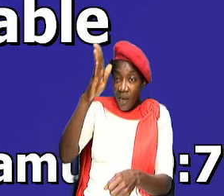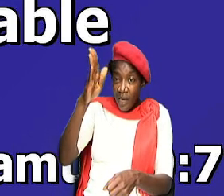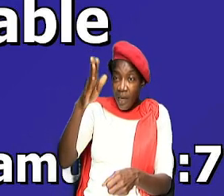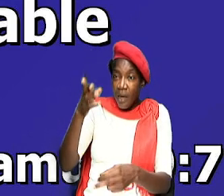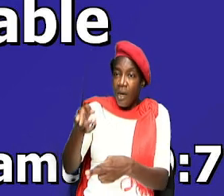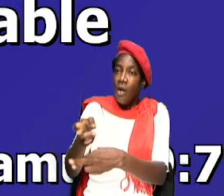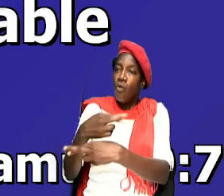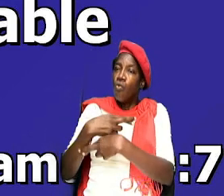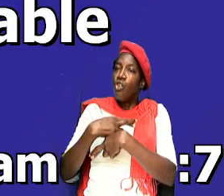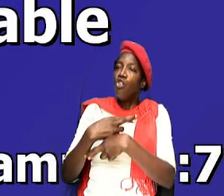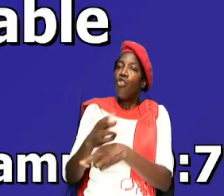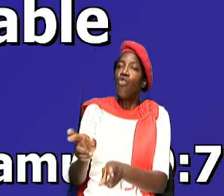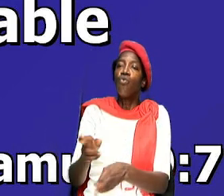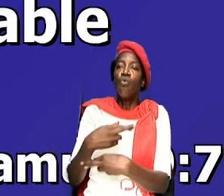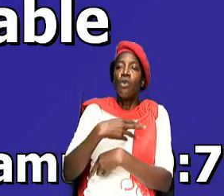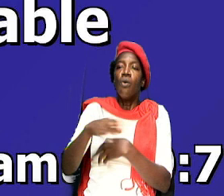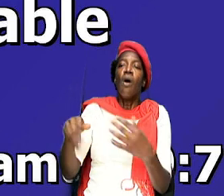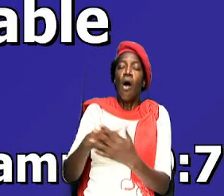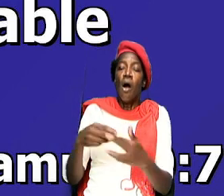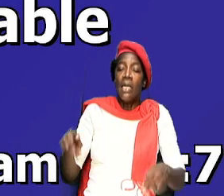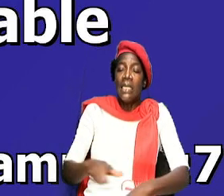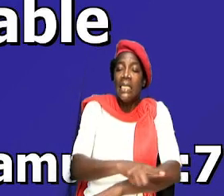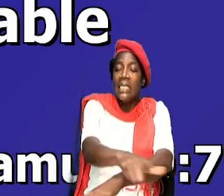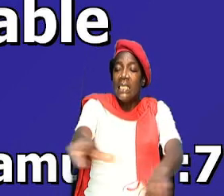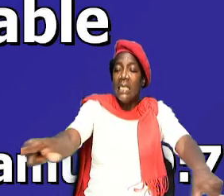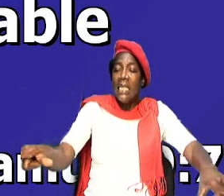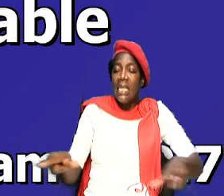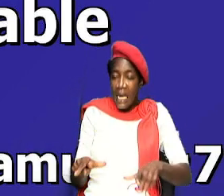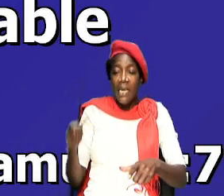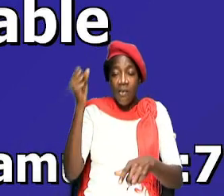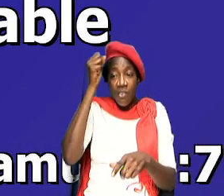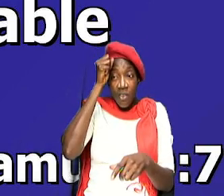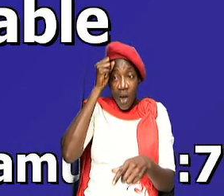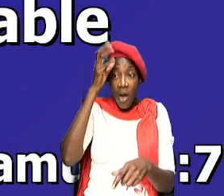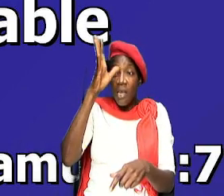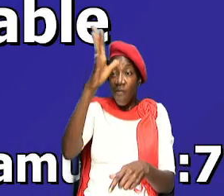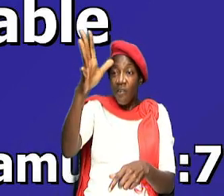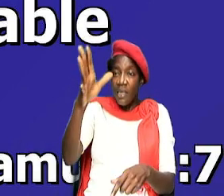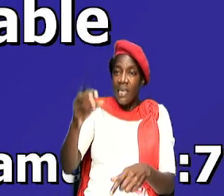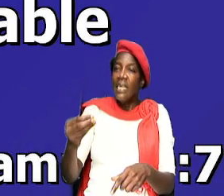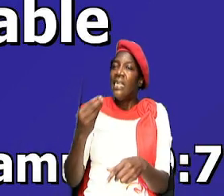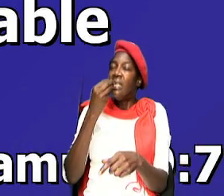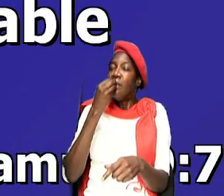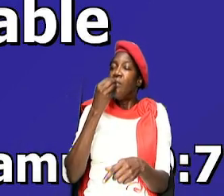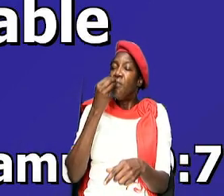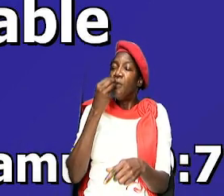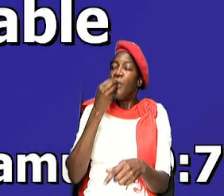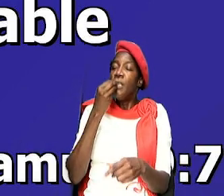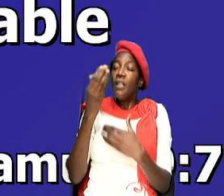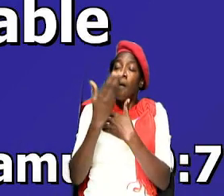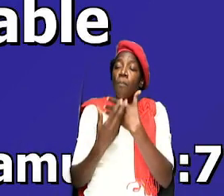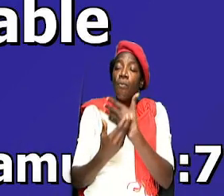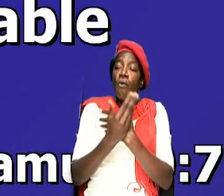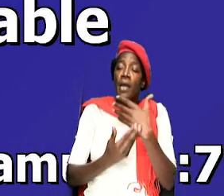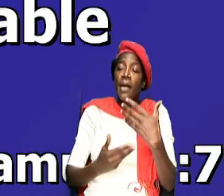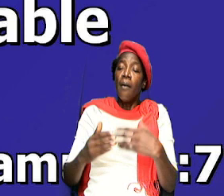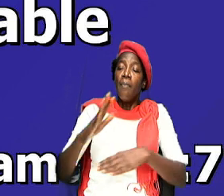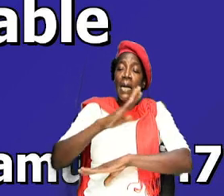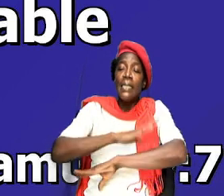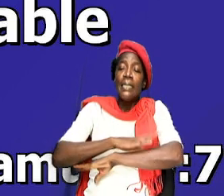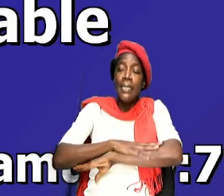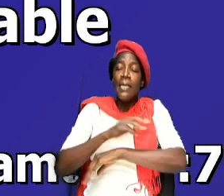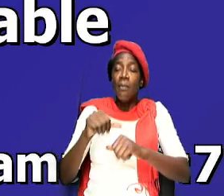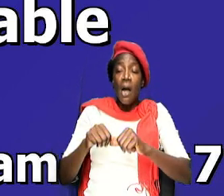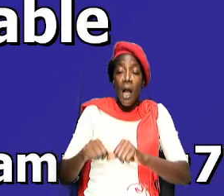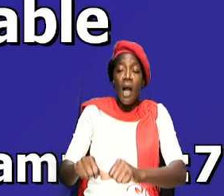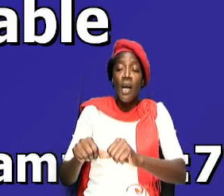thee all the land of Saul thy father. And thou shalt eat bread at my table